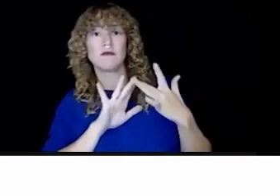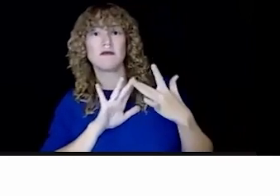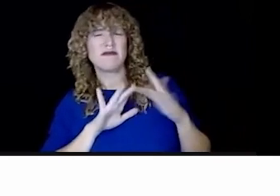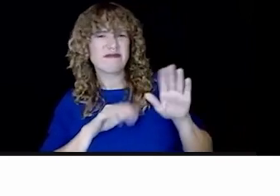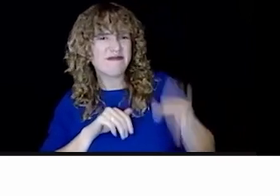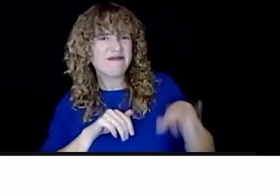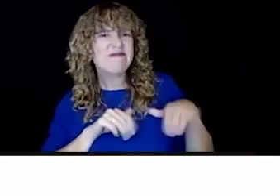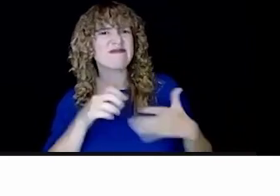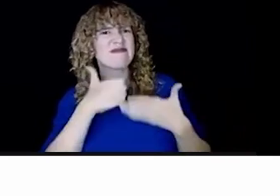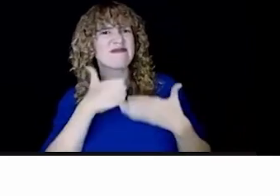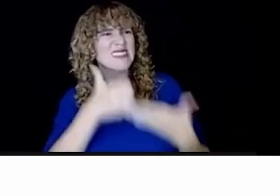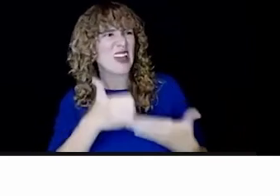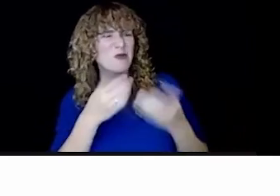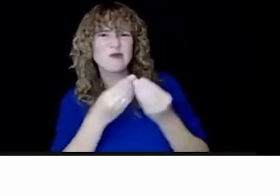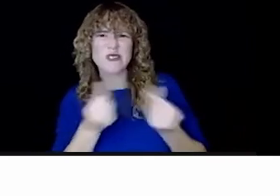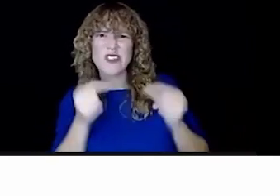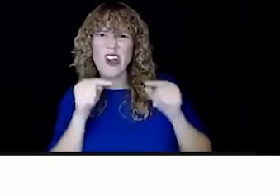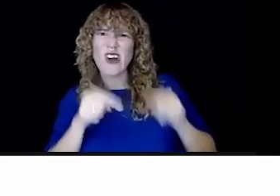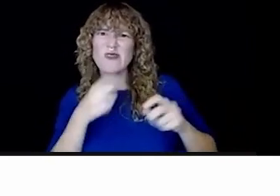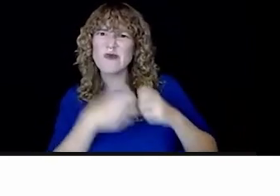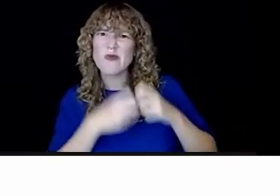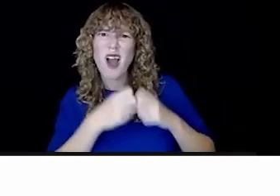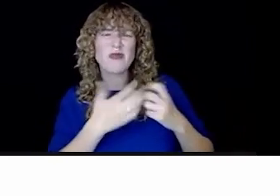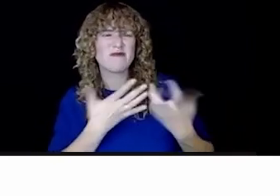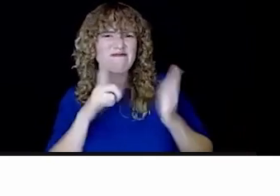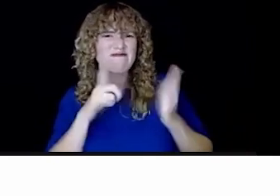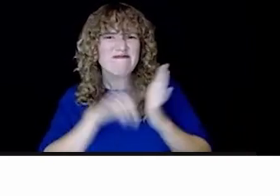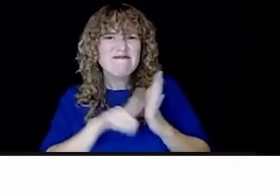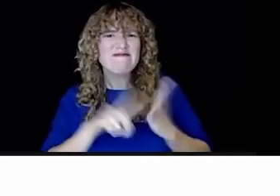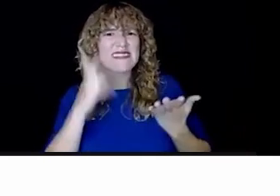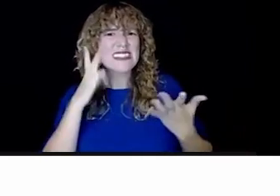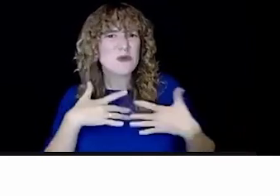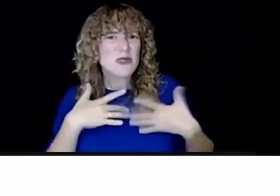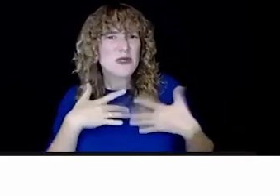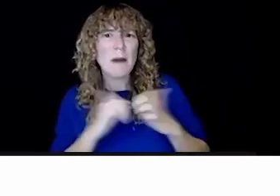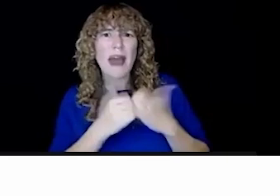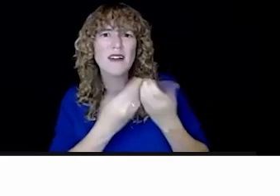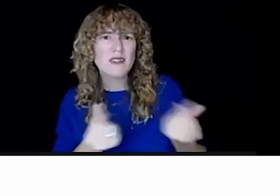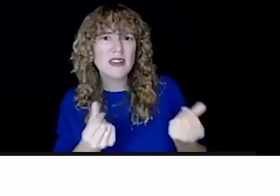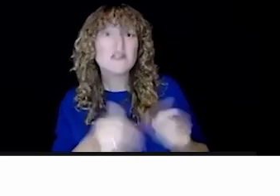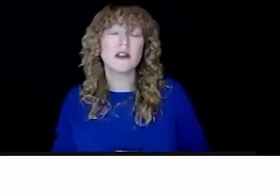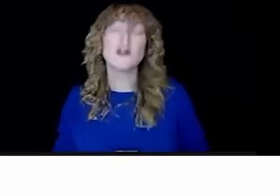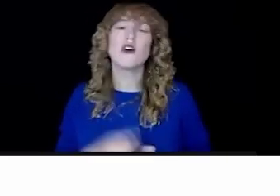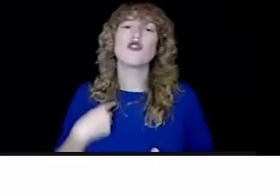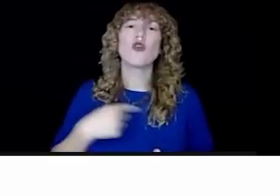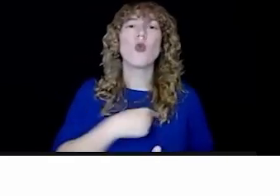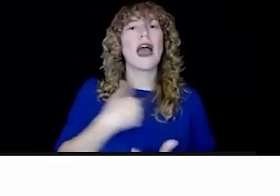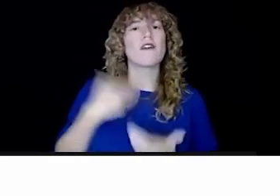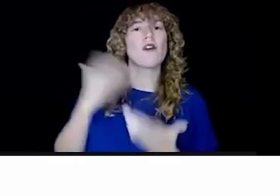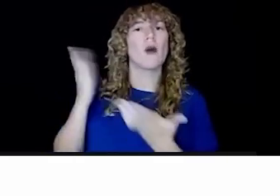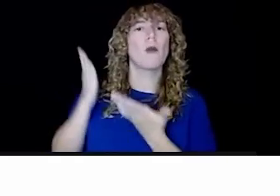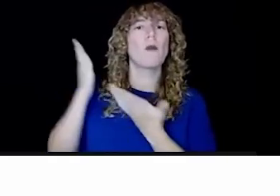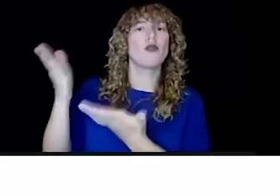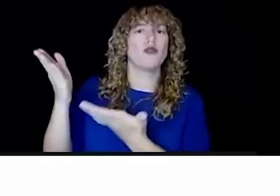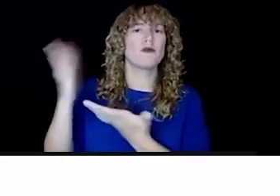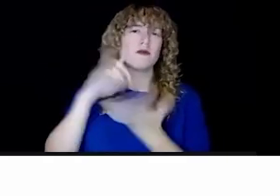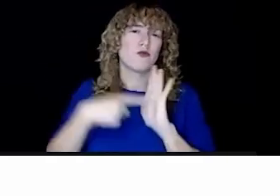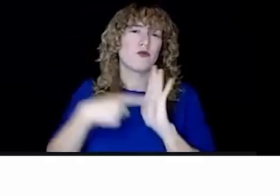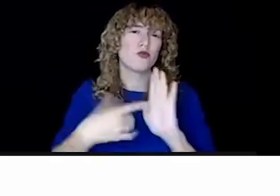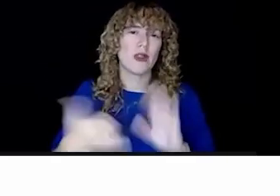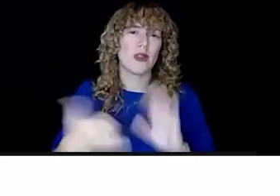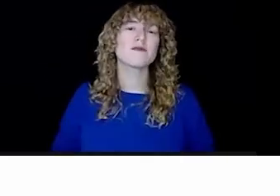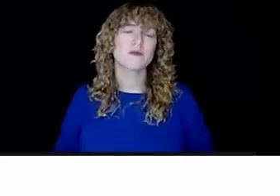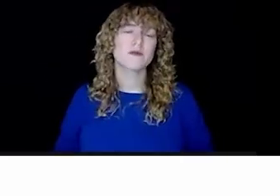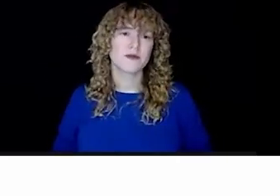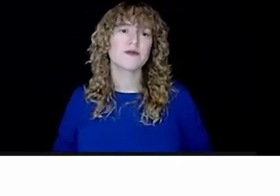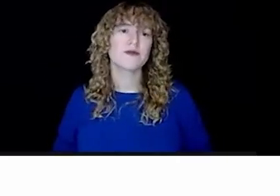this problem, to look at it. And together we came up with a proposal that we'll share with you here. They funded